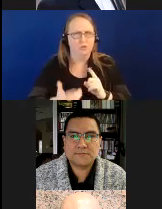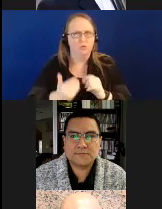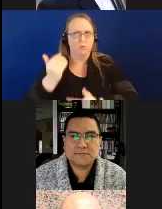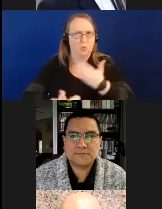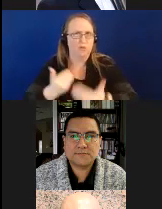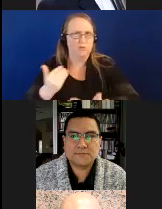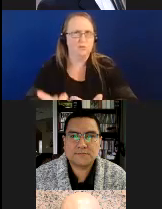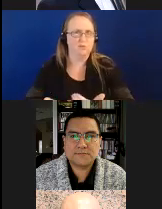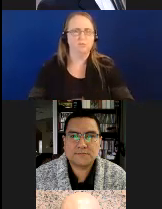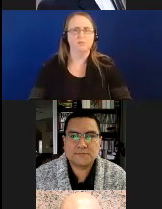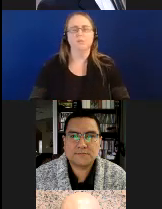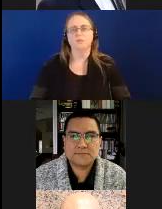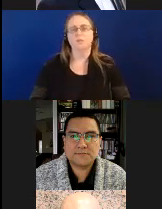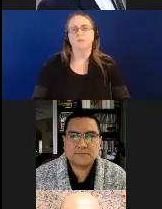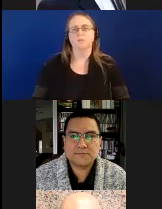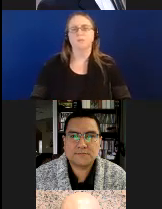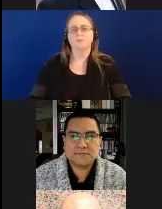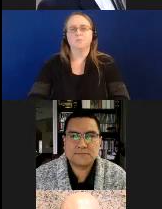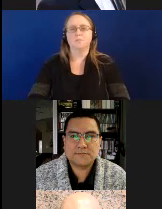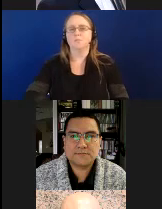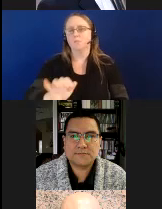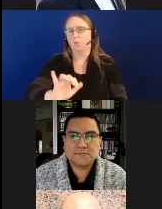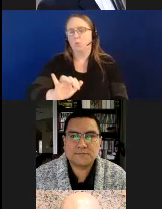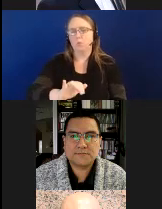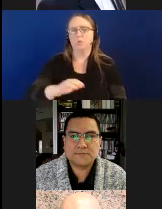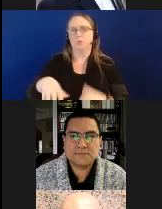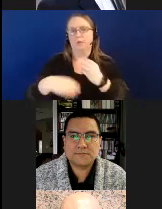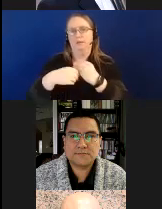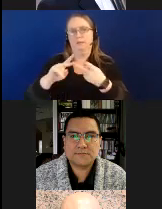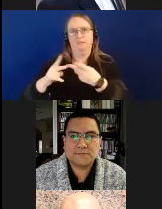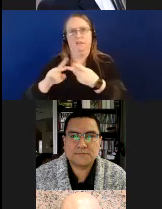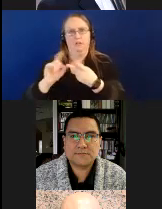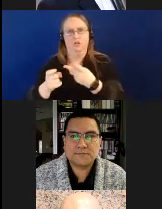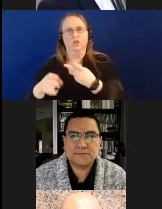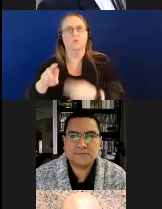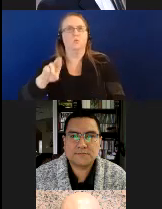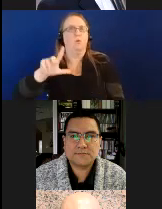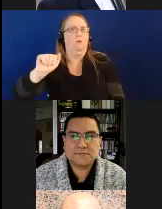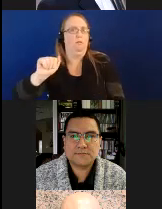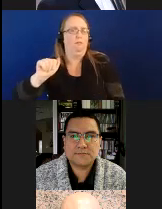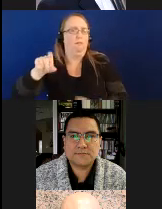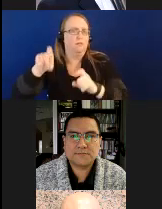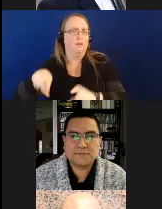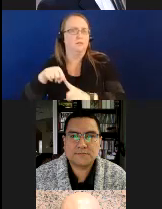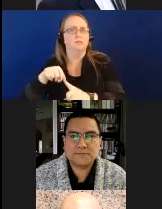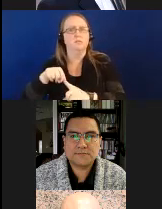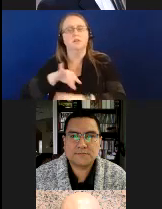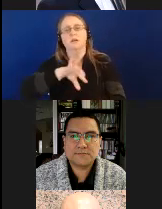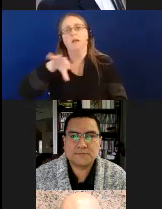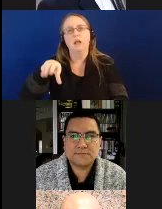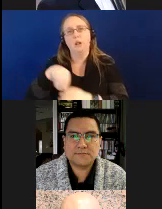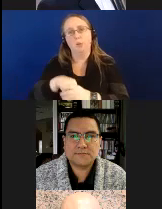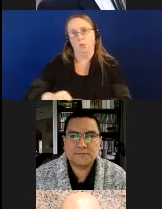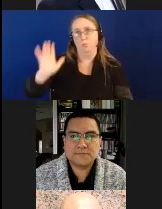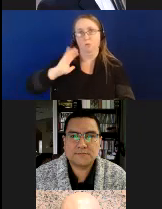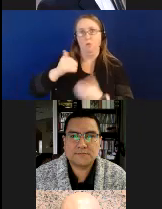process. And we also added some more information. The second change we made is with the RLA test. We included what used to be a